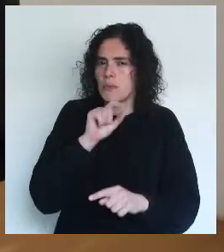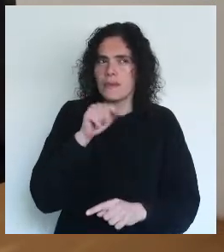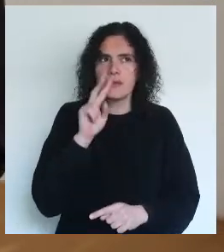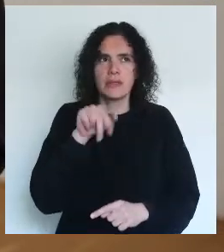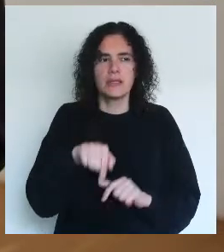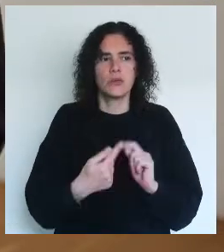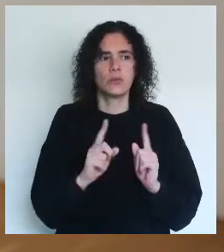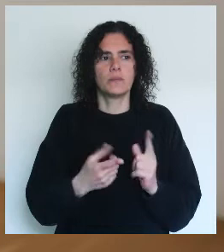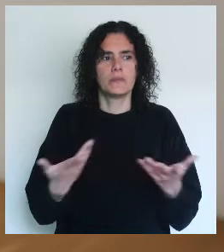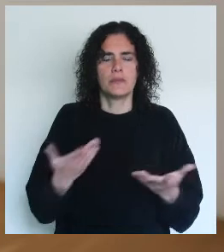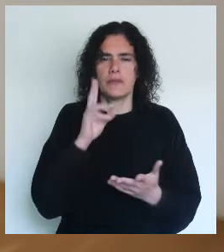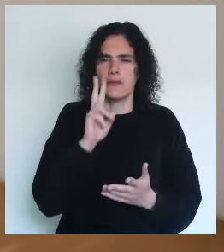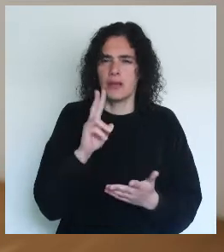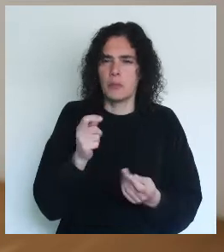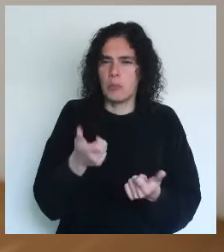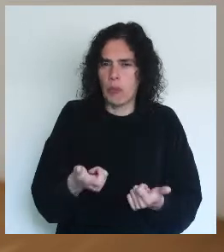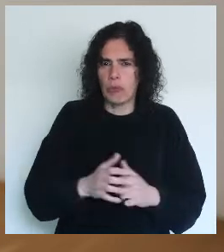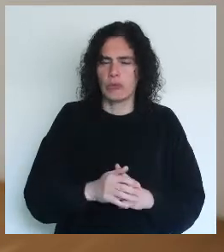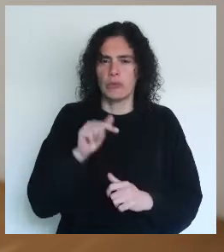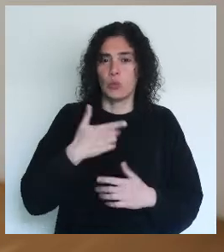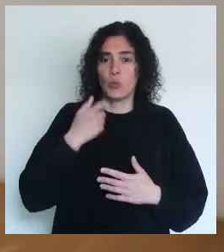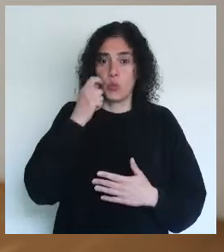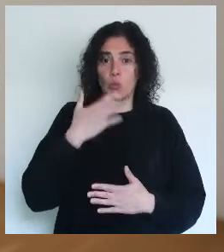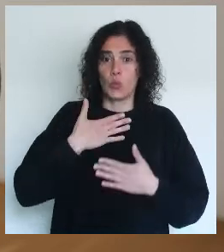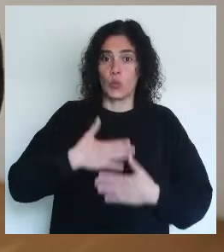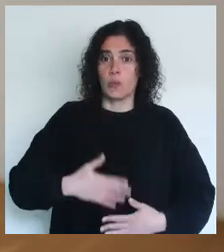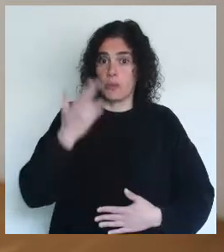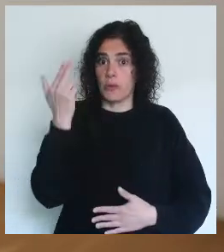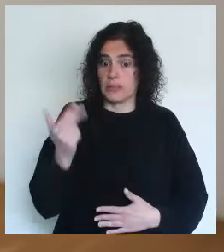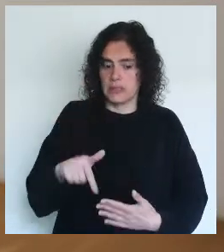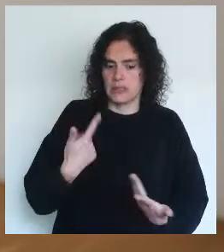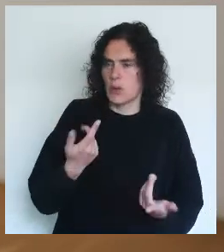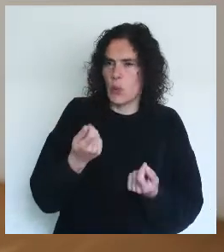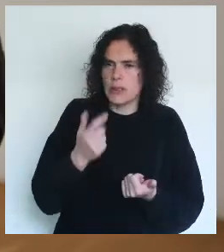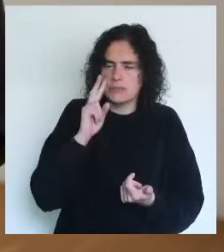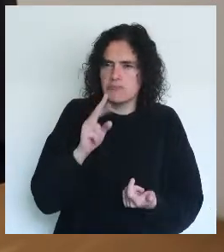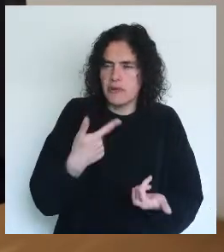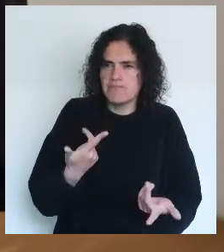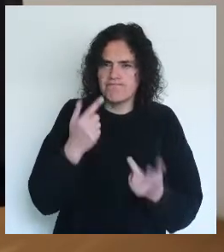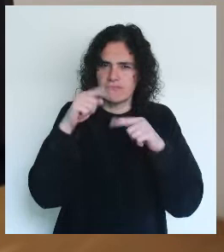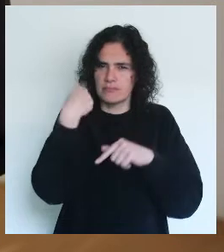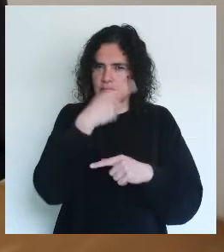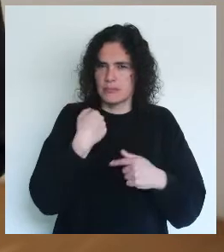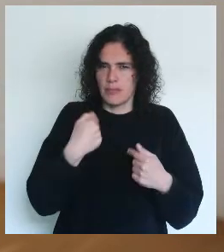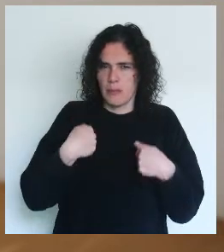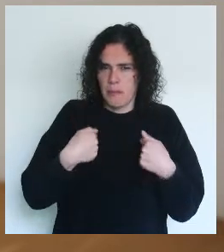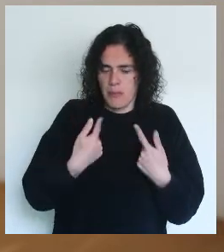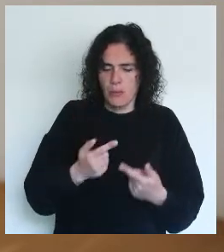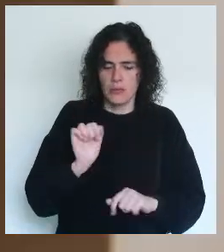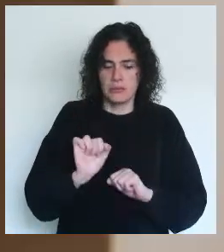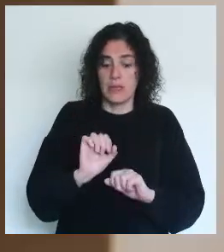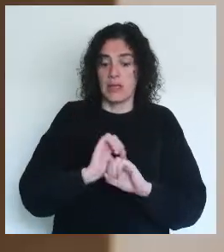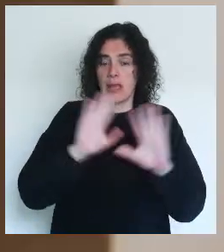here, is that you barely see the body of the artist. You barely see the portrait. And of course it's